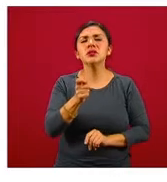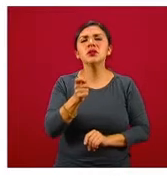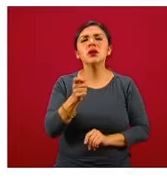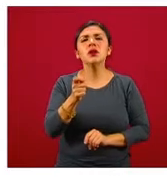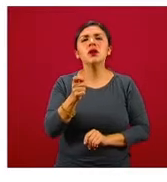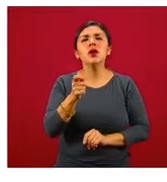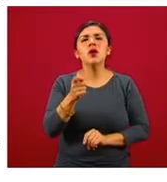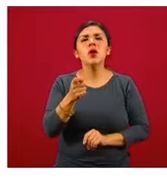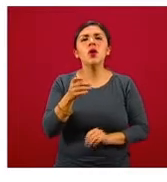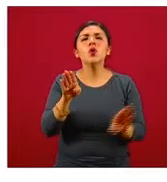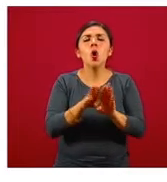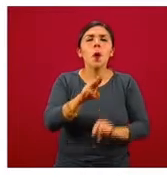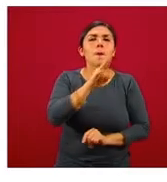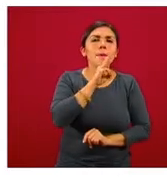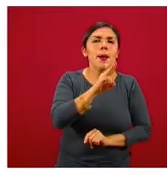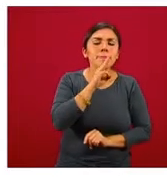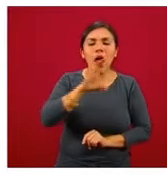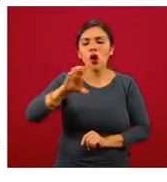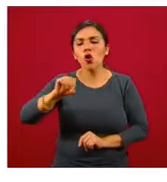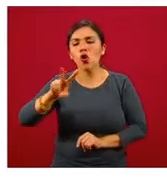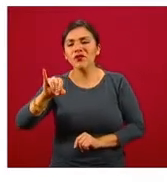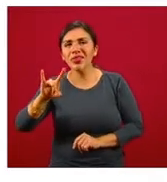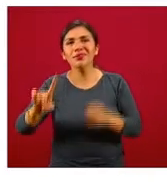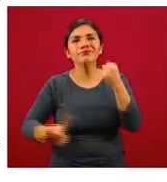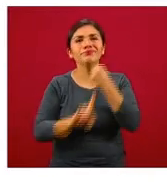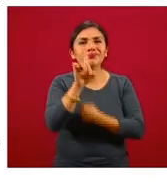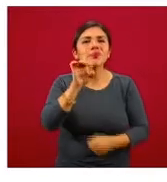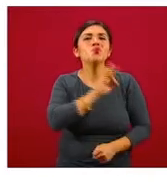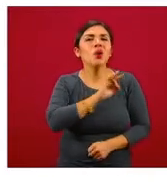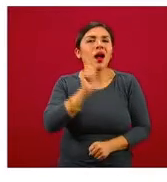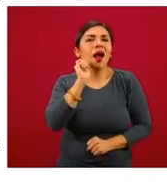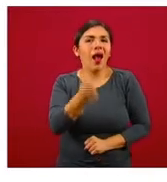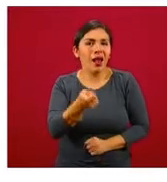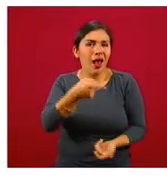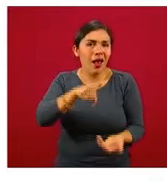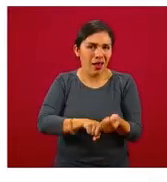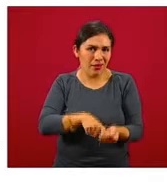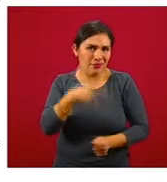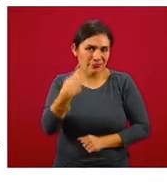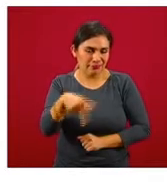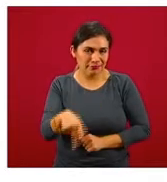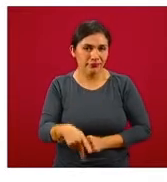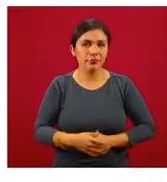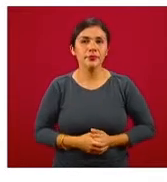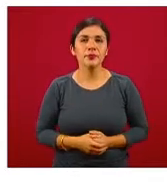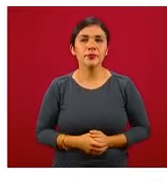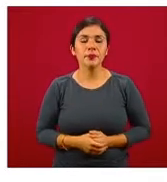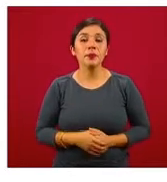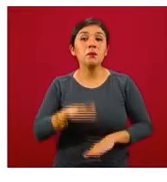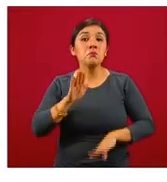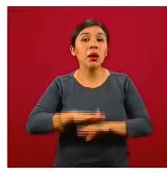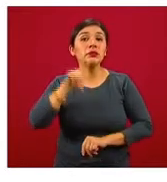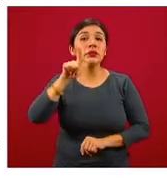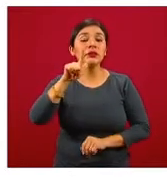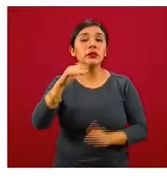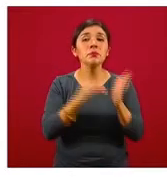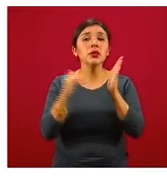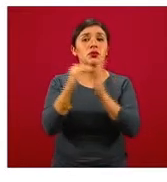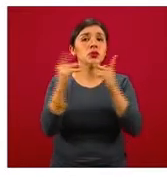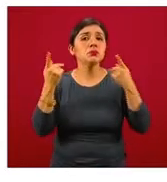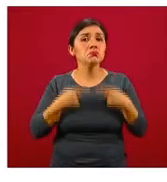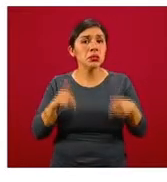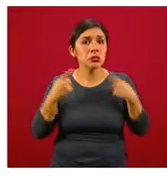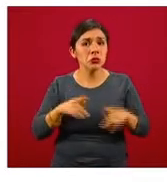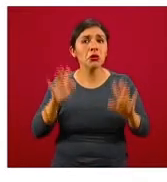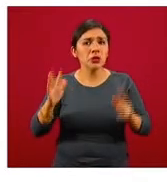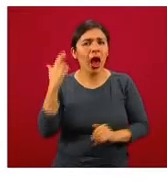relación we've been talking entre a lot about maternar el the COVID, embarazzo y connection COVID y los between being riesgos. pregnant during this Esto COVID implica time. What are the más de 17 symptoms millones de and personas